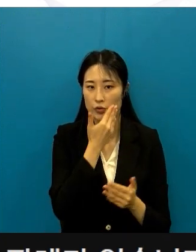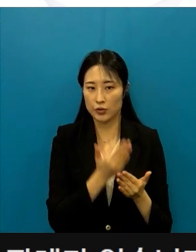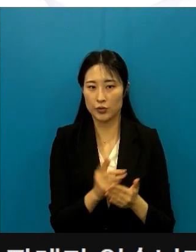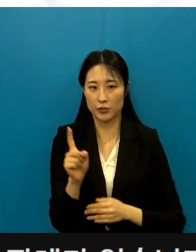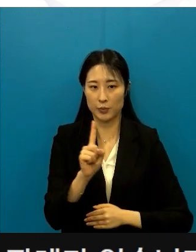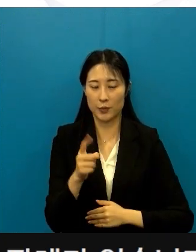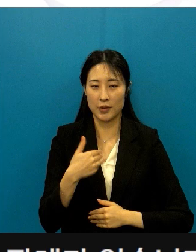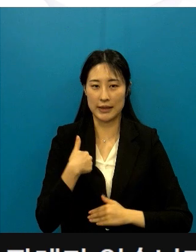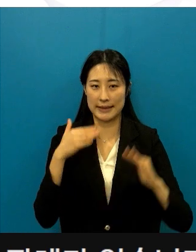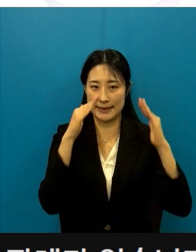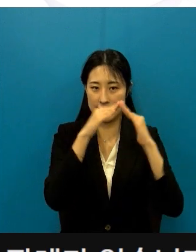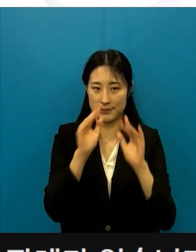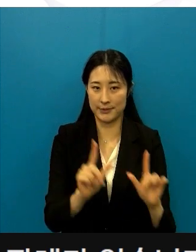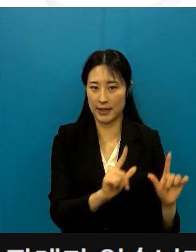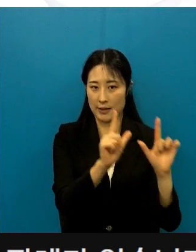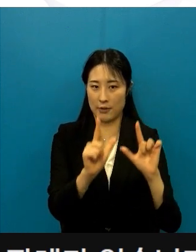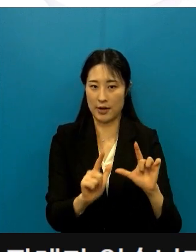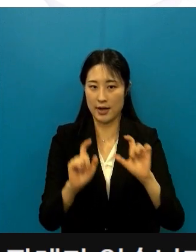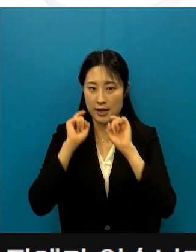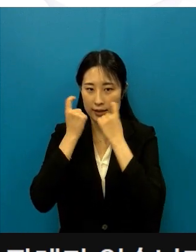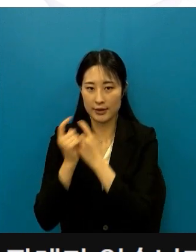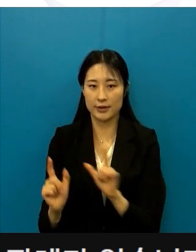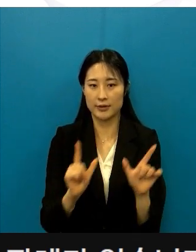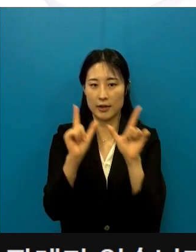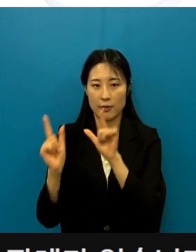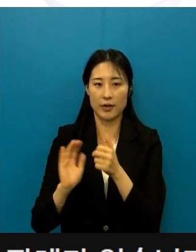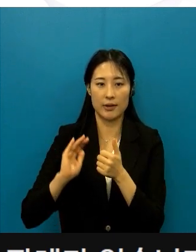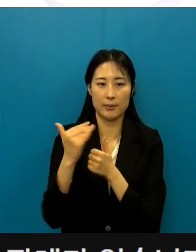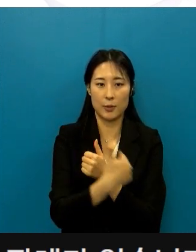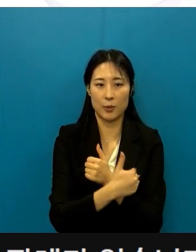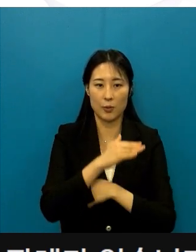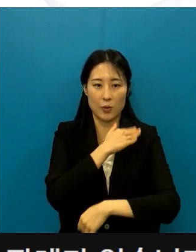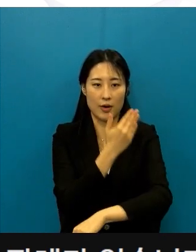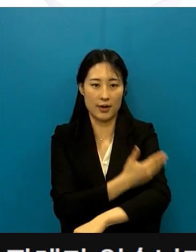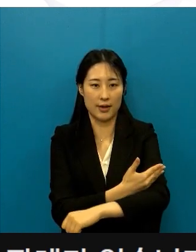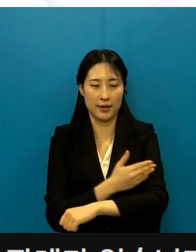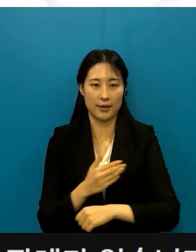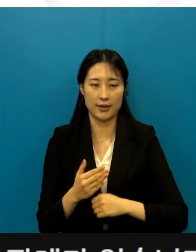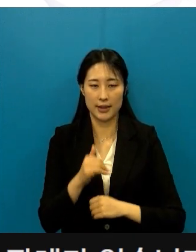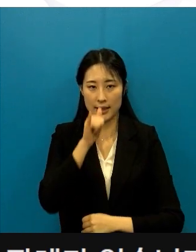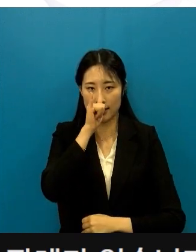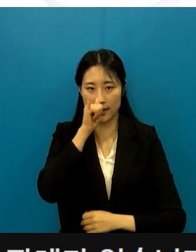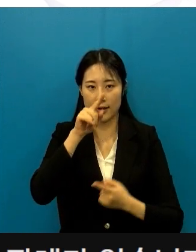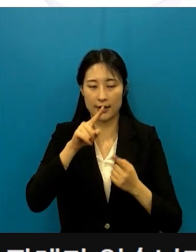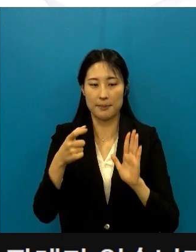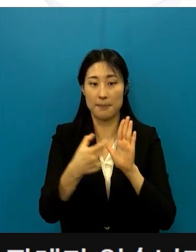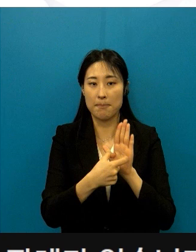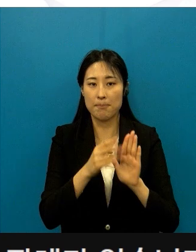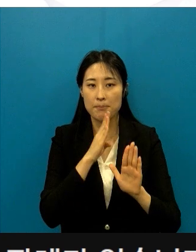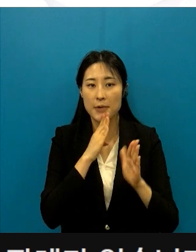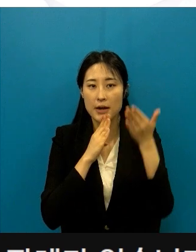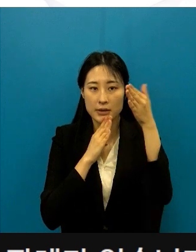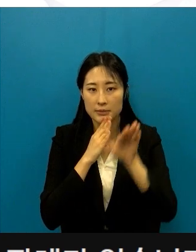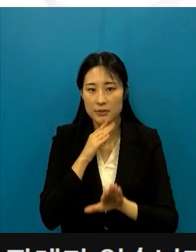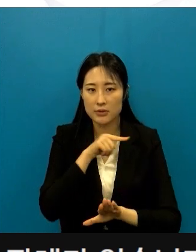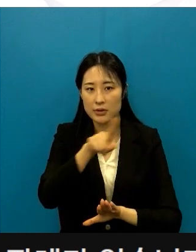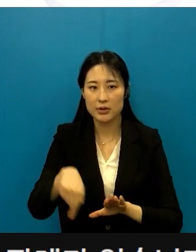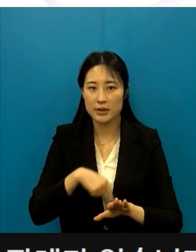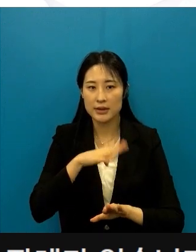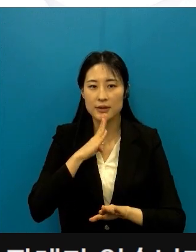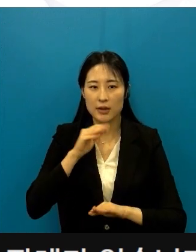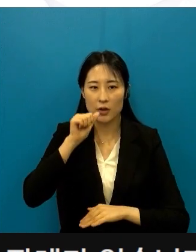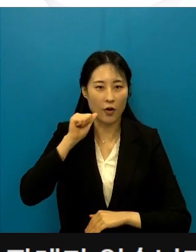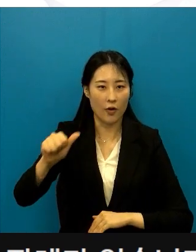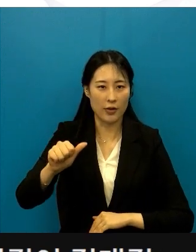on Human Rights is not absolute. The state can interfere with that right under the